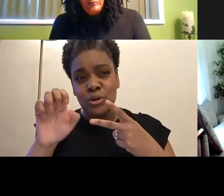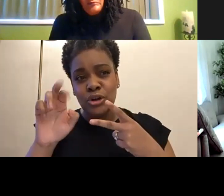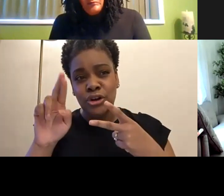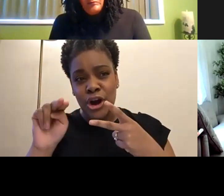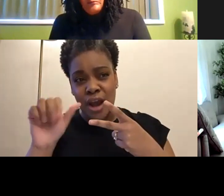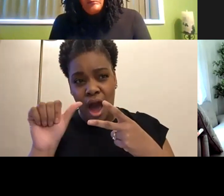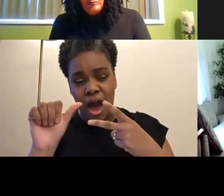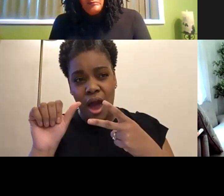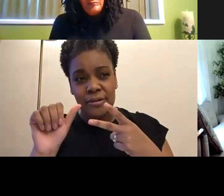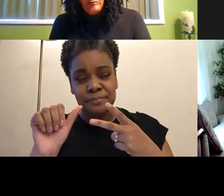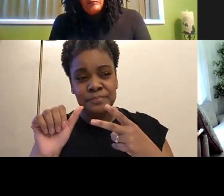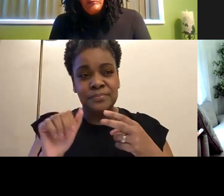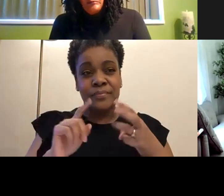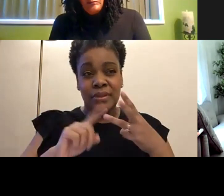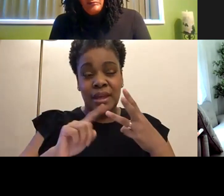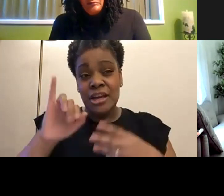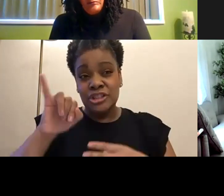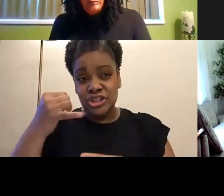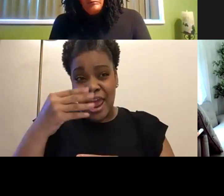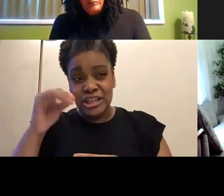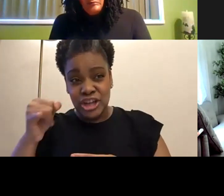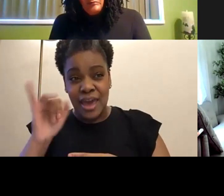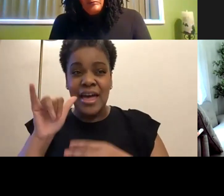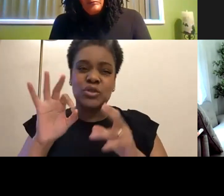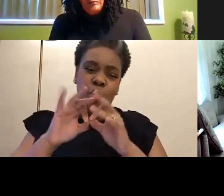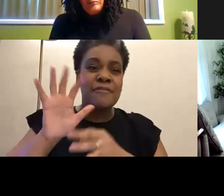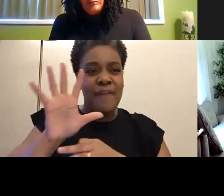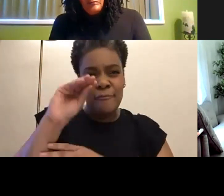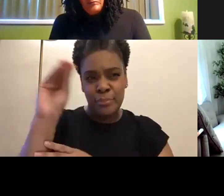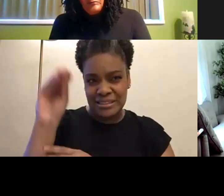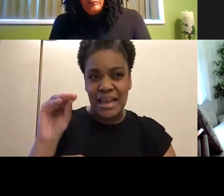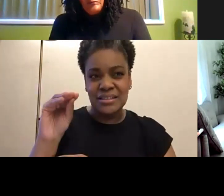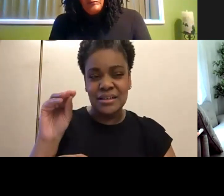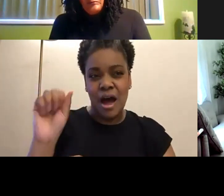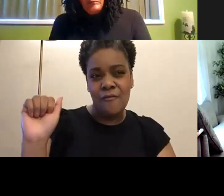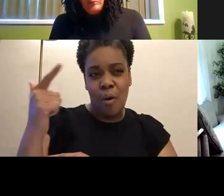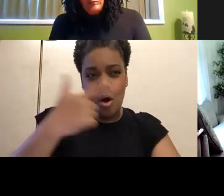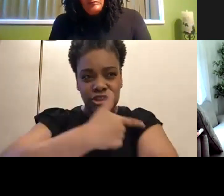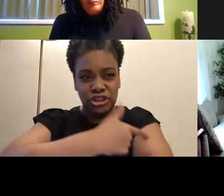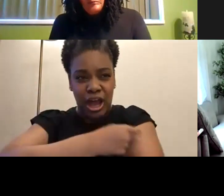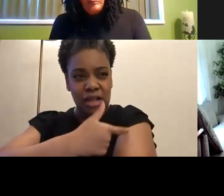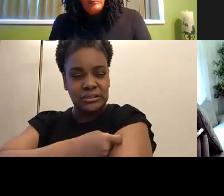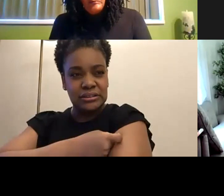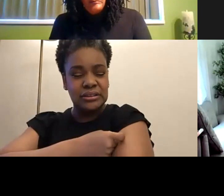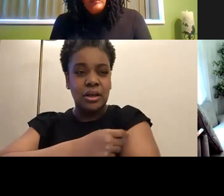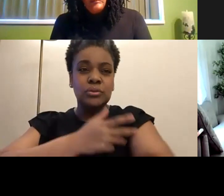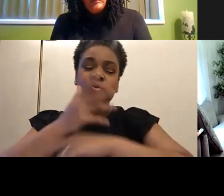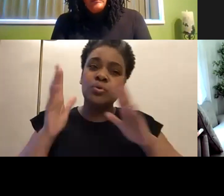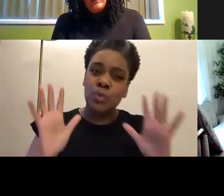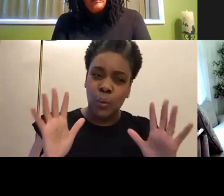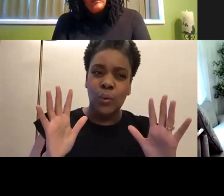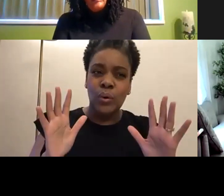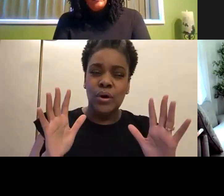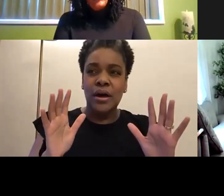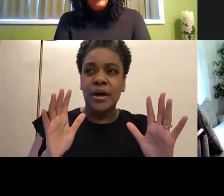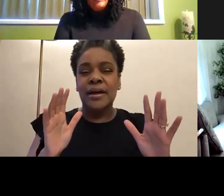of the vaccines that are being administered at this time. And so I think what you should take away from that is that this should not adversely